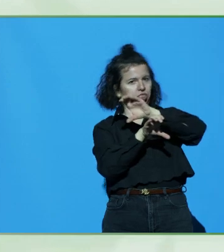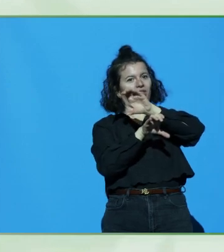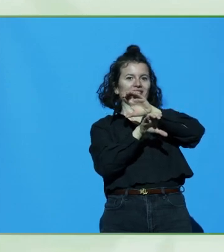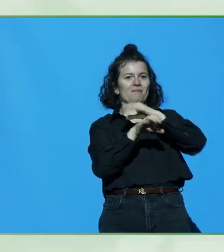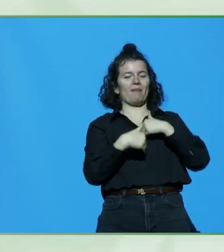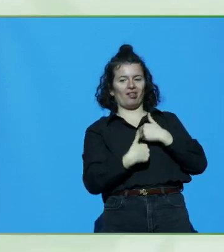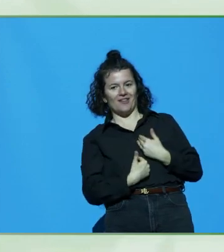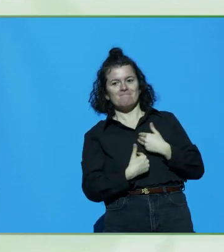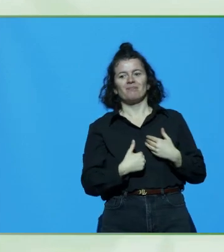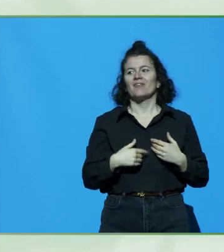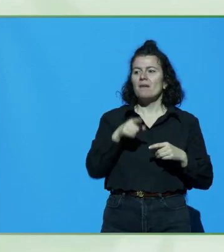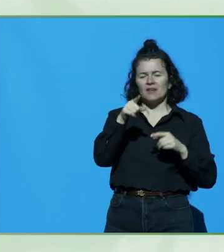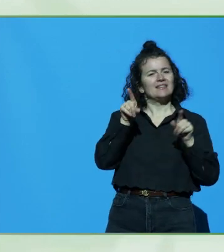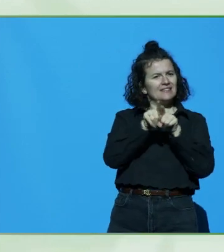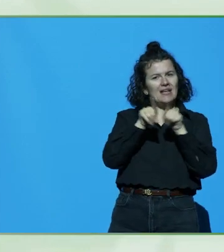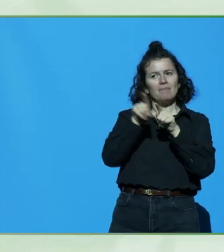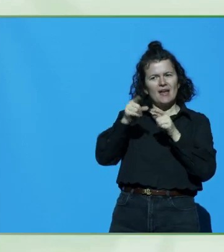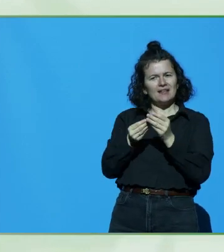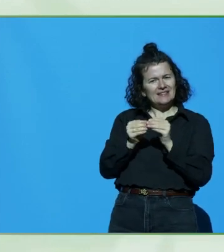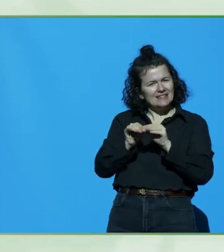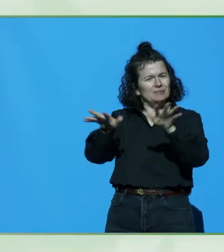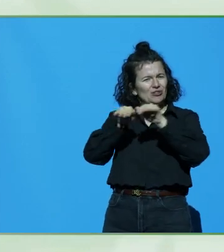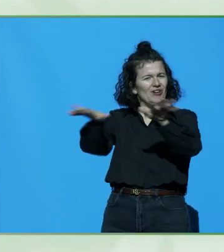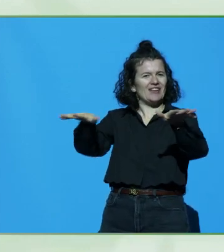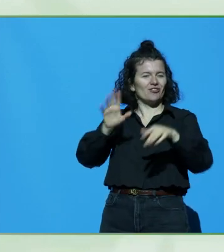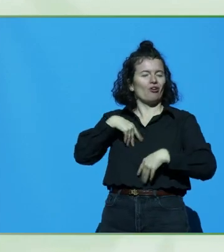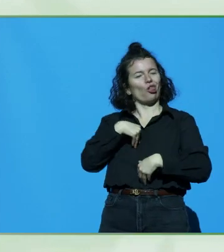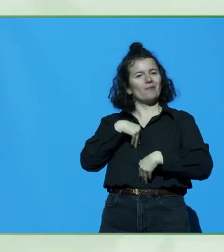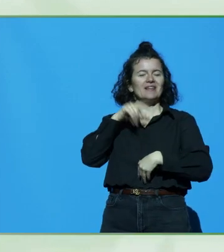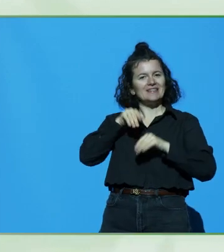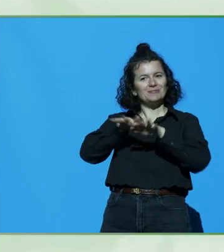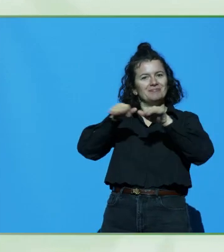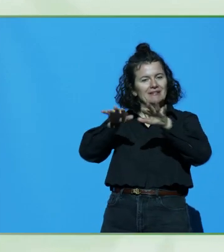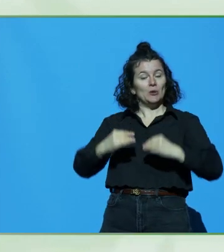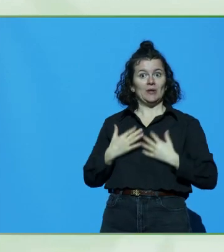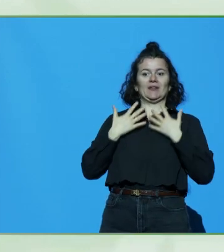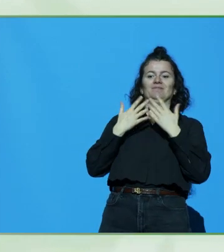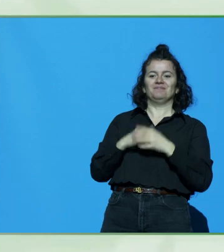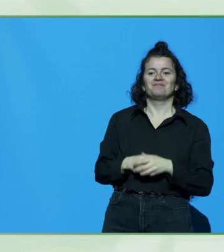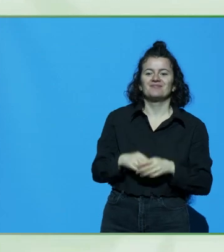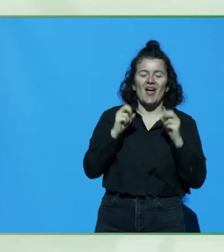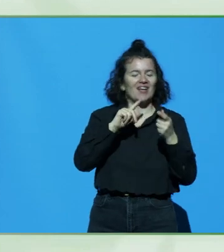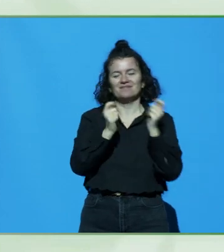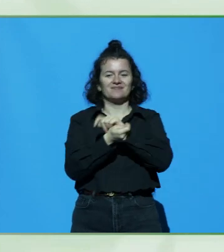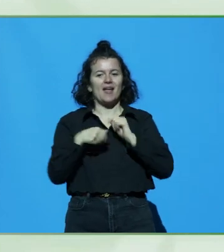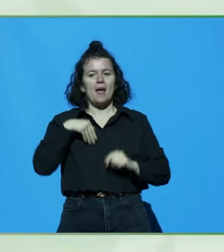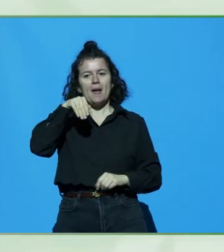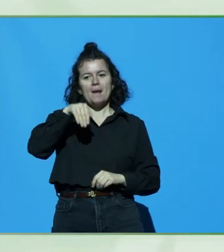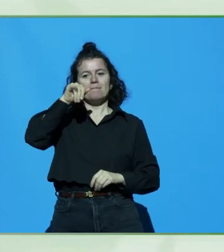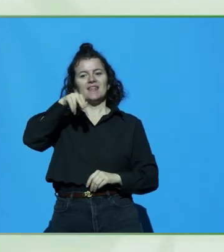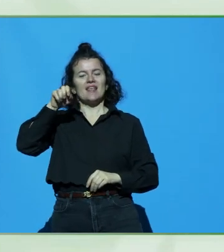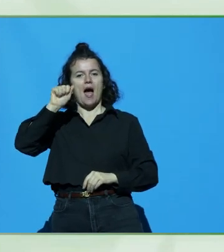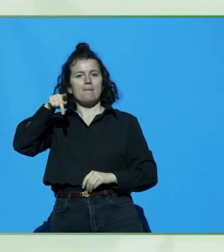Johnson. I'm from the lovely state of Minnesota. You may have heard of Minneapolis. We are doing okay. We're going to get through this rough time in the United